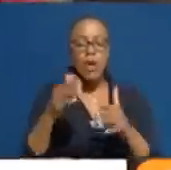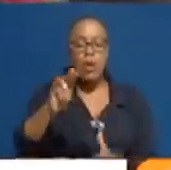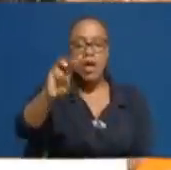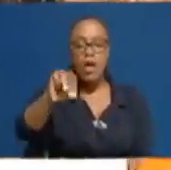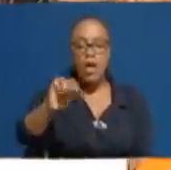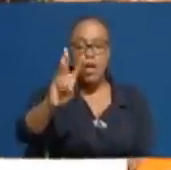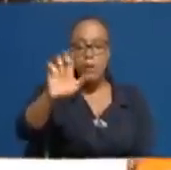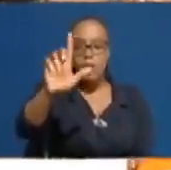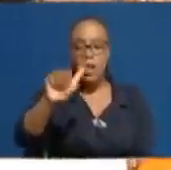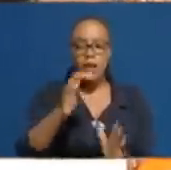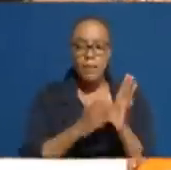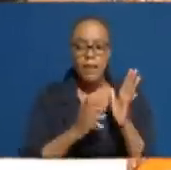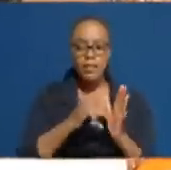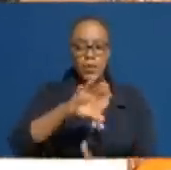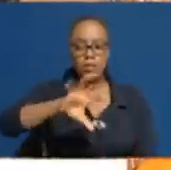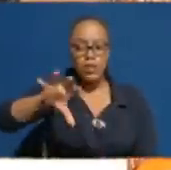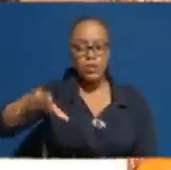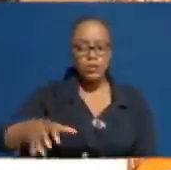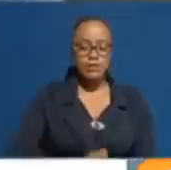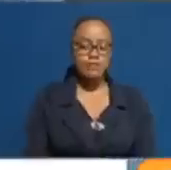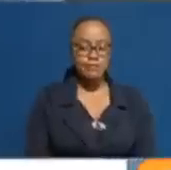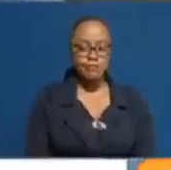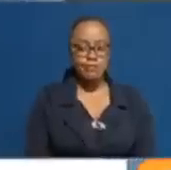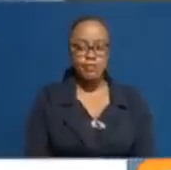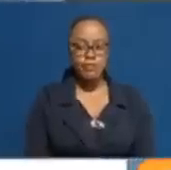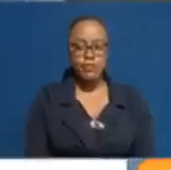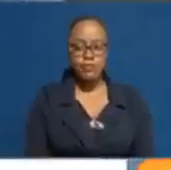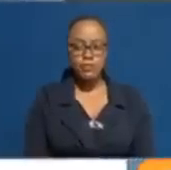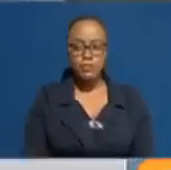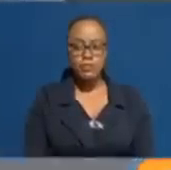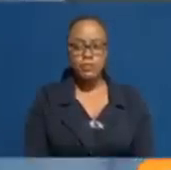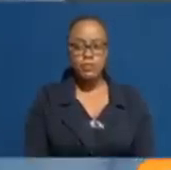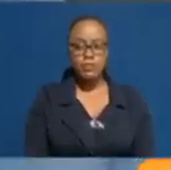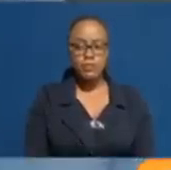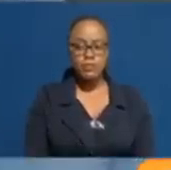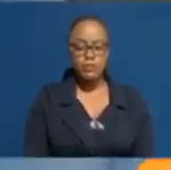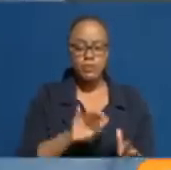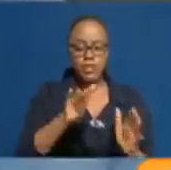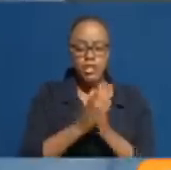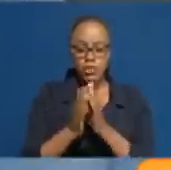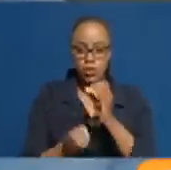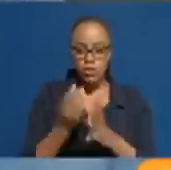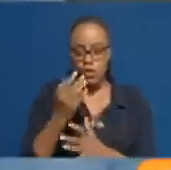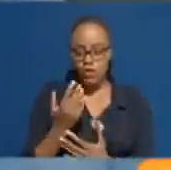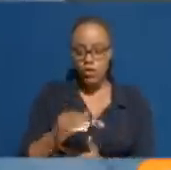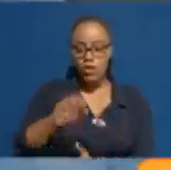Mwala, Machakos County. That story was produced by our Ben Kirui.